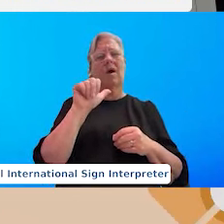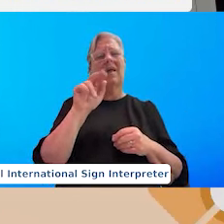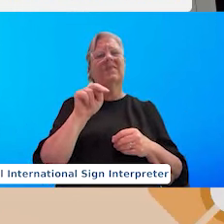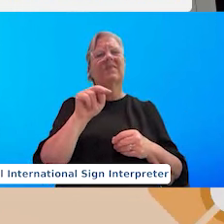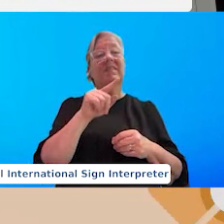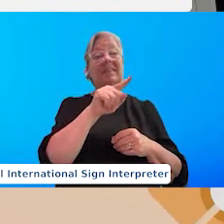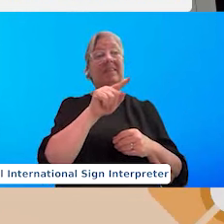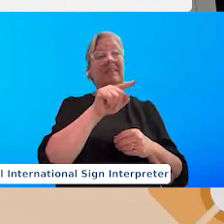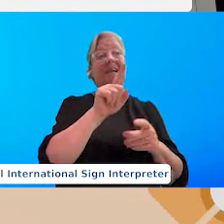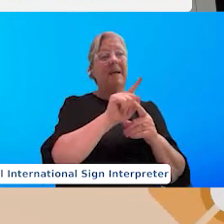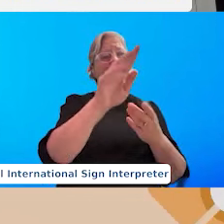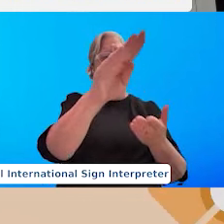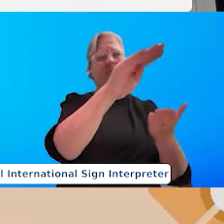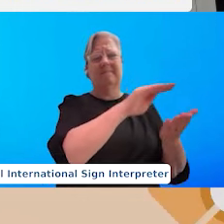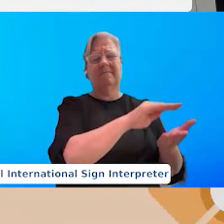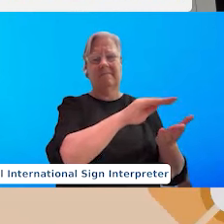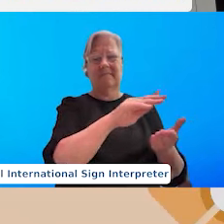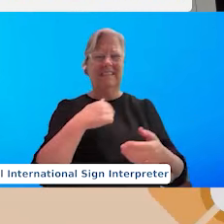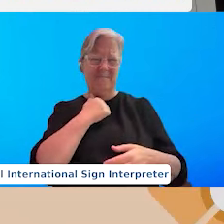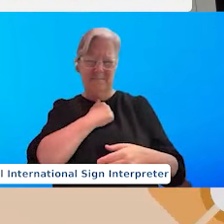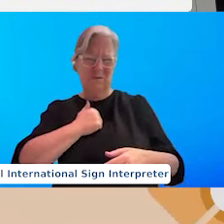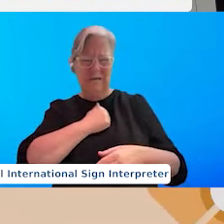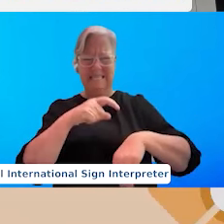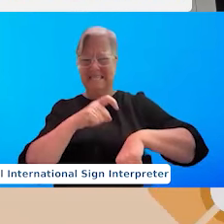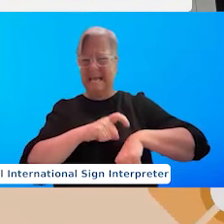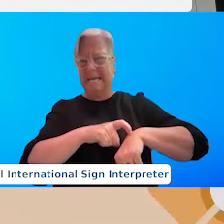etc. These are some of the